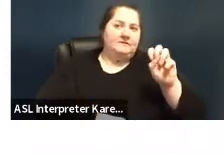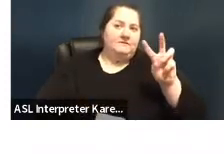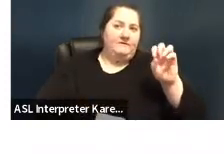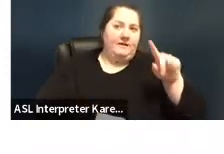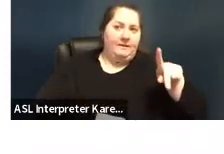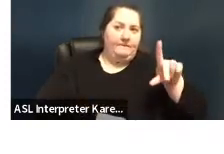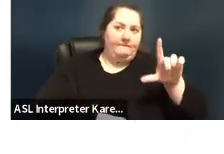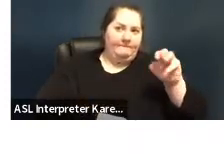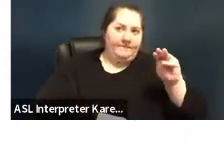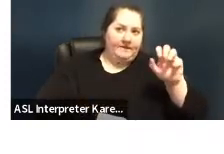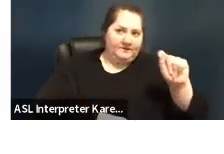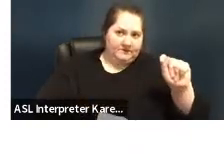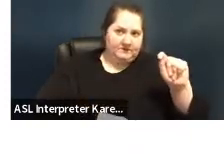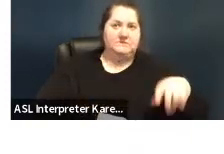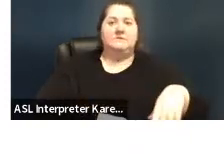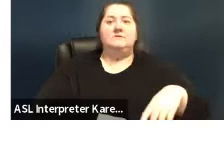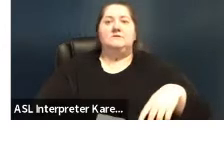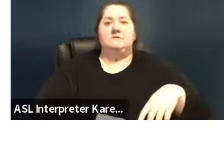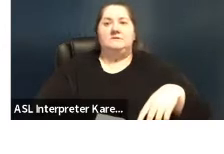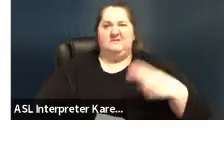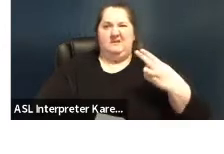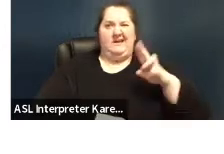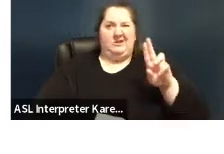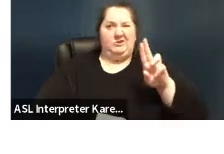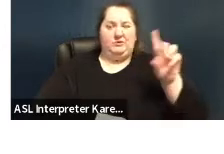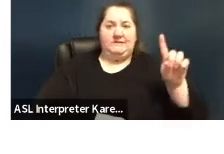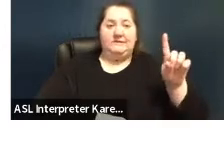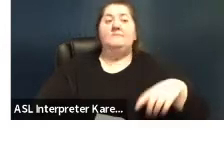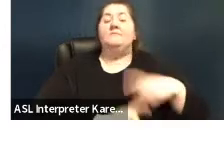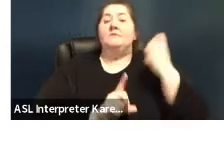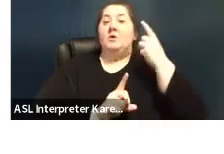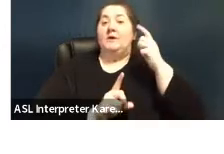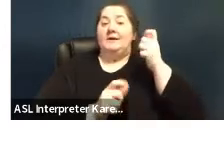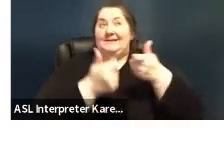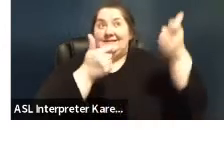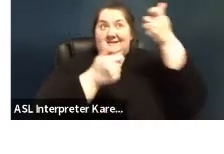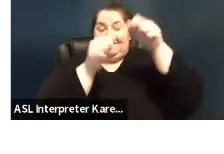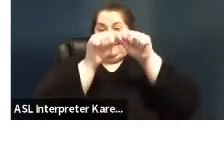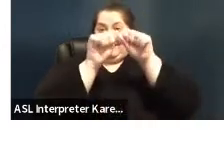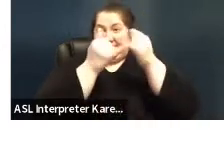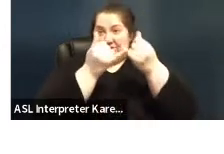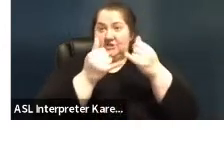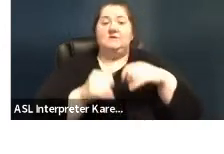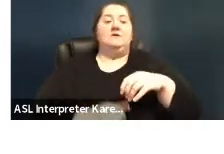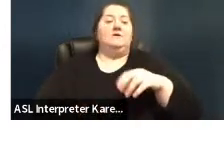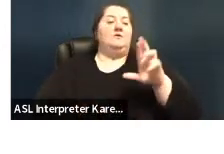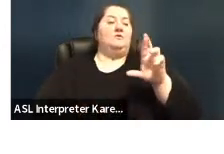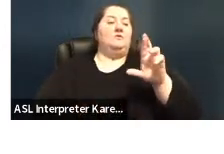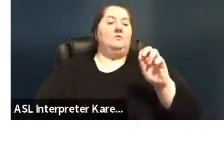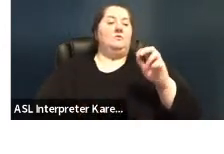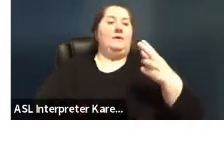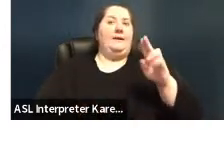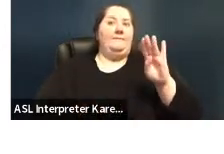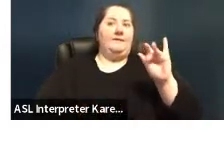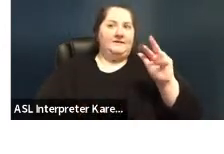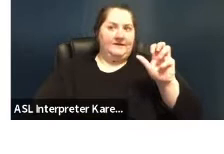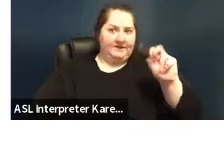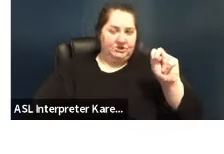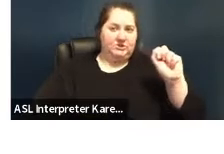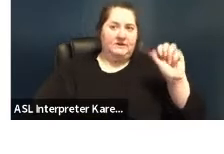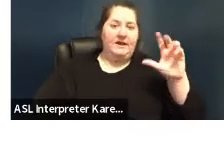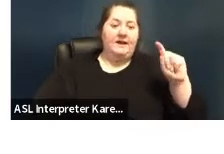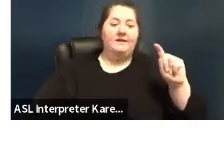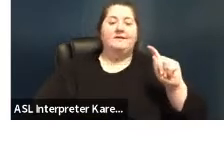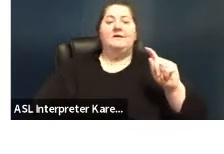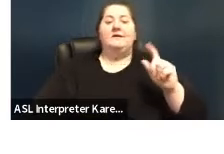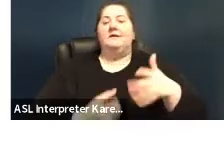the executive agencies themselves, the Rehabilitation Act also covers any